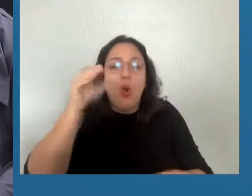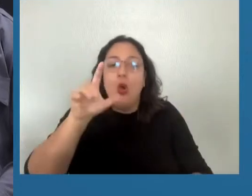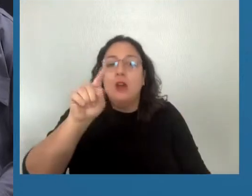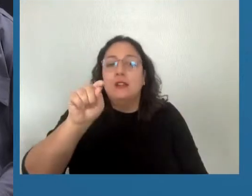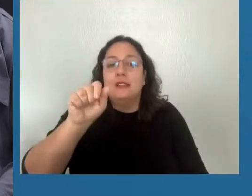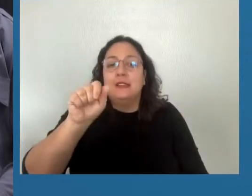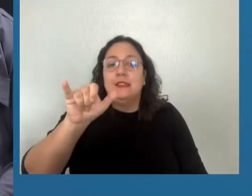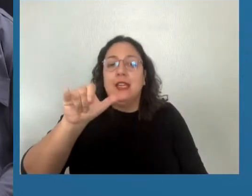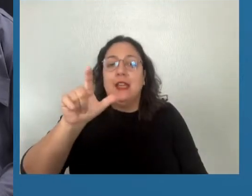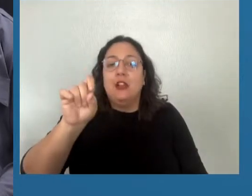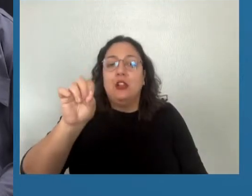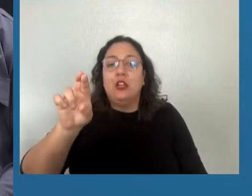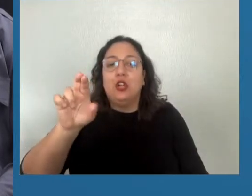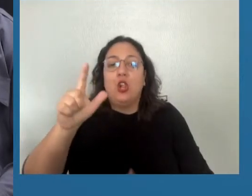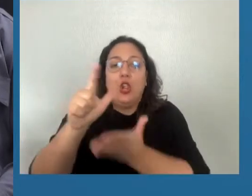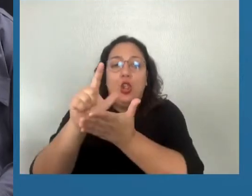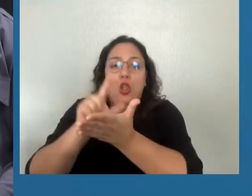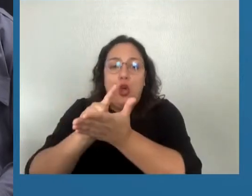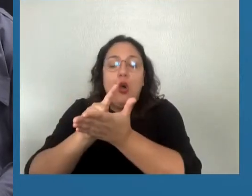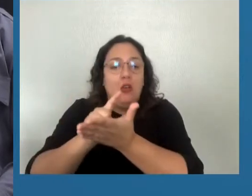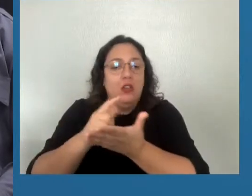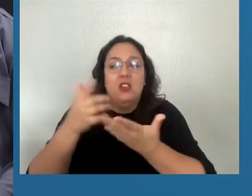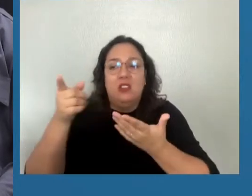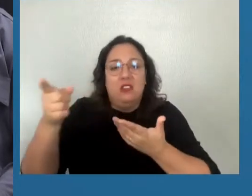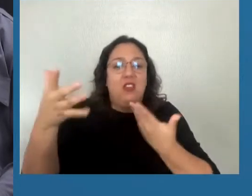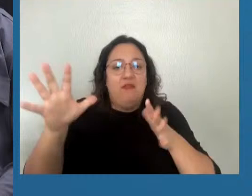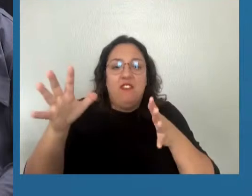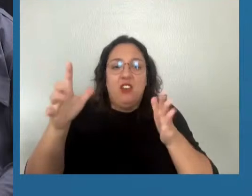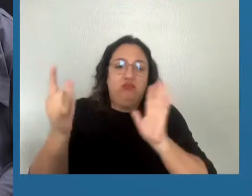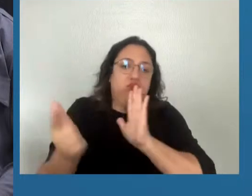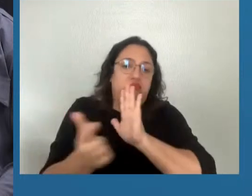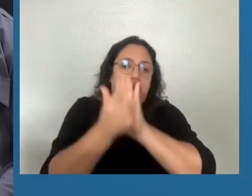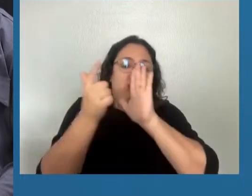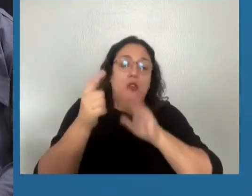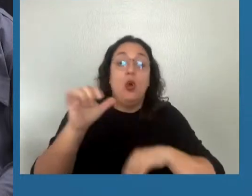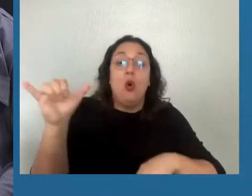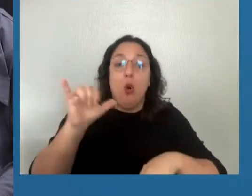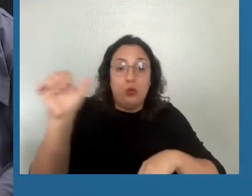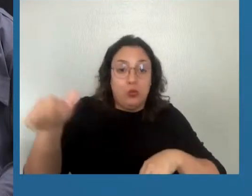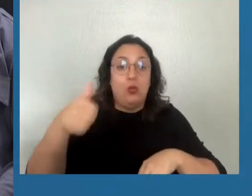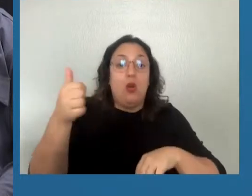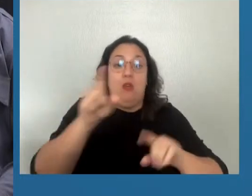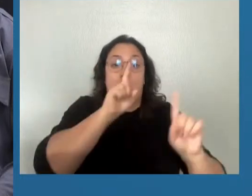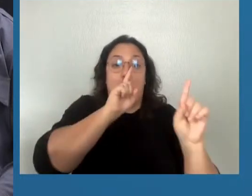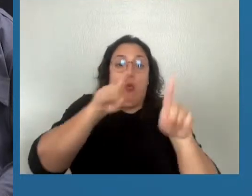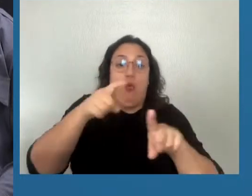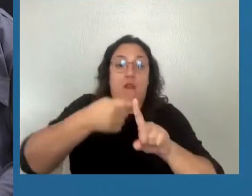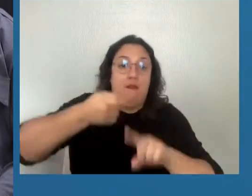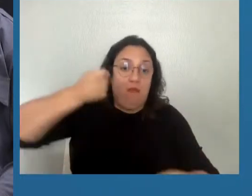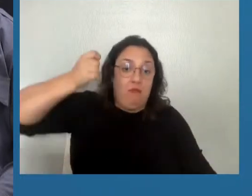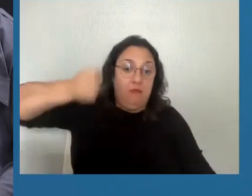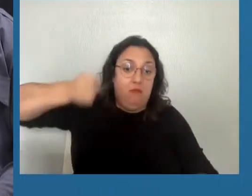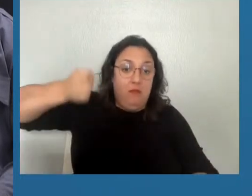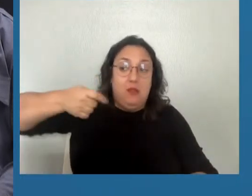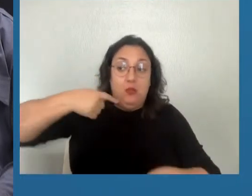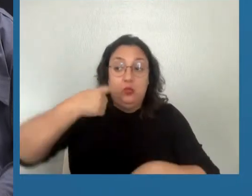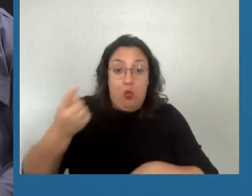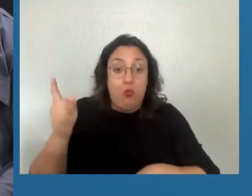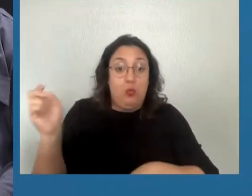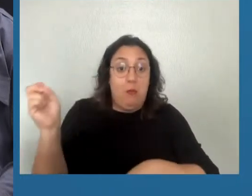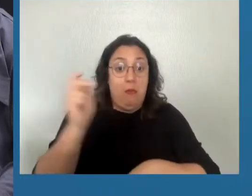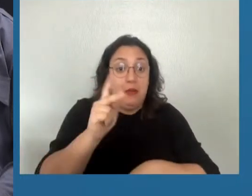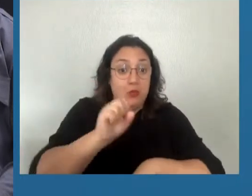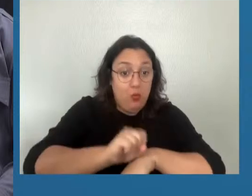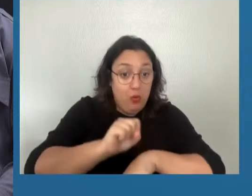violation of a temporary restraining order to return to work. We offered an amnesty period where they could go back to work,